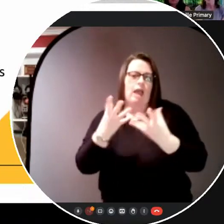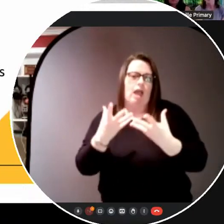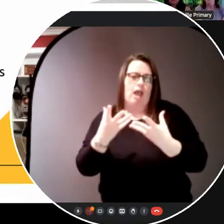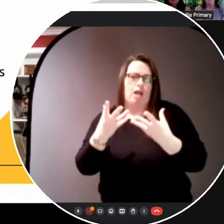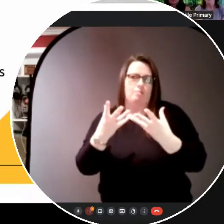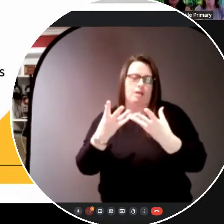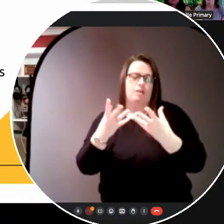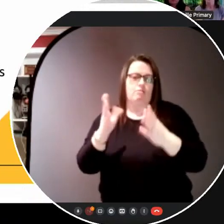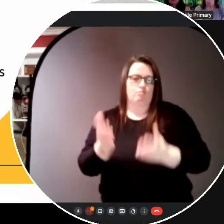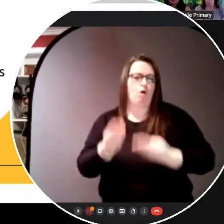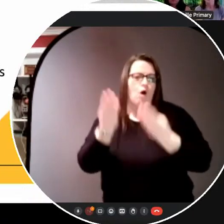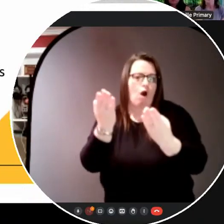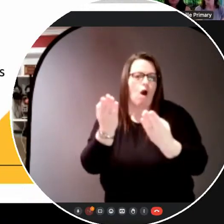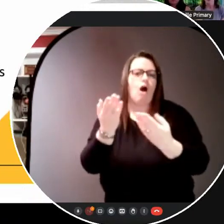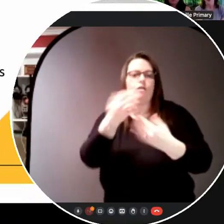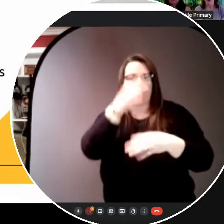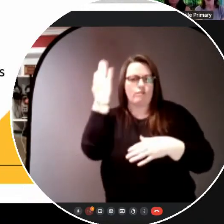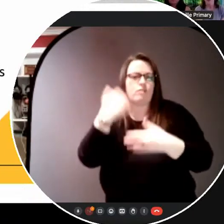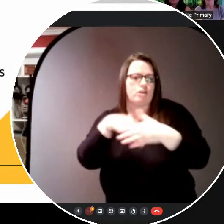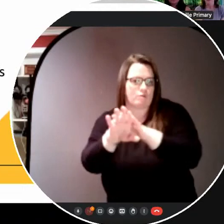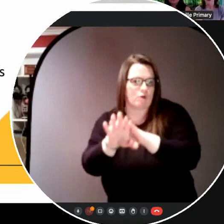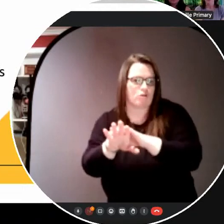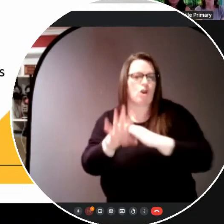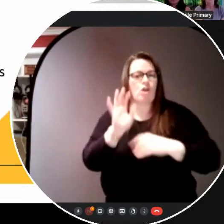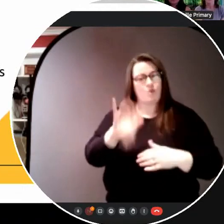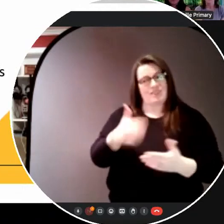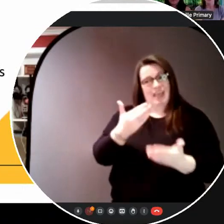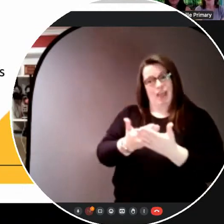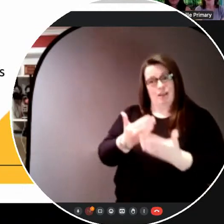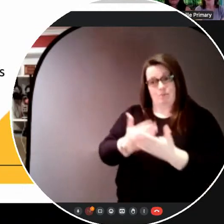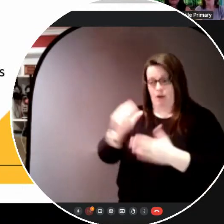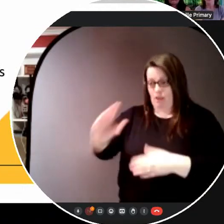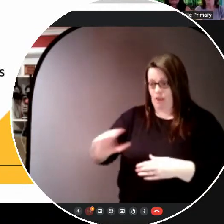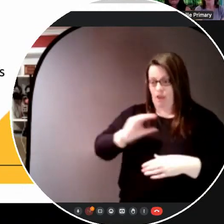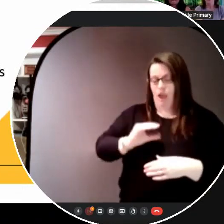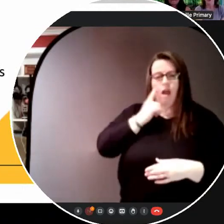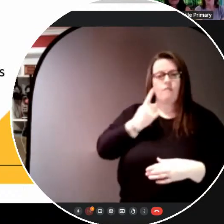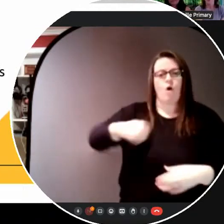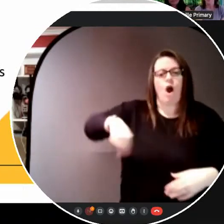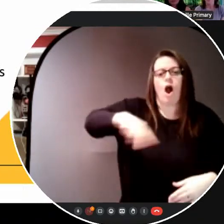given for us to keep our program. There's plenty of it.